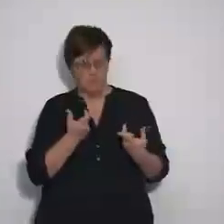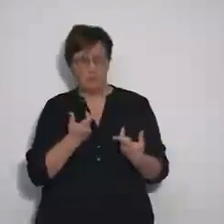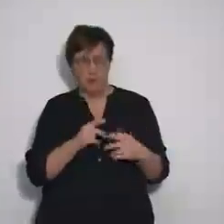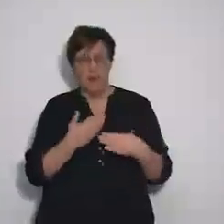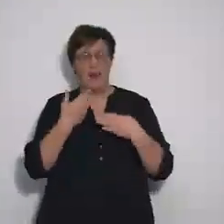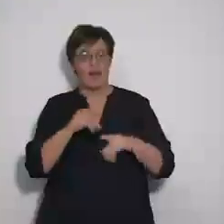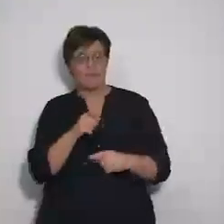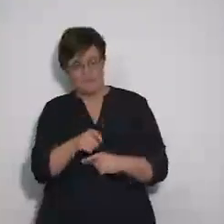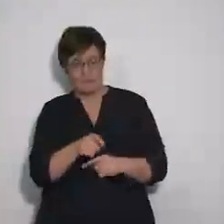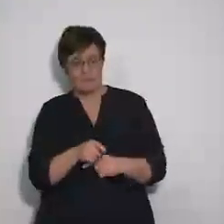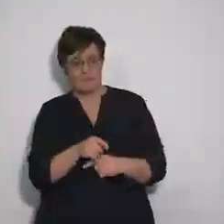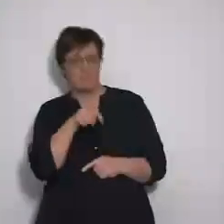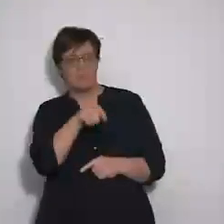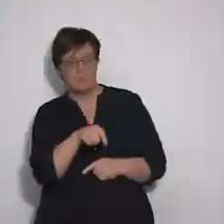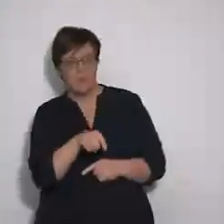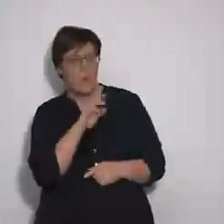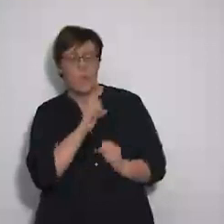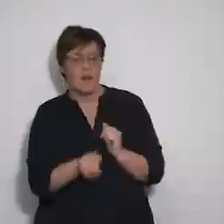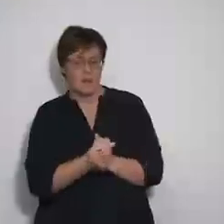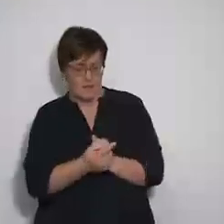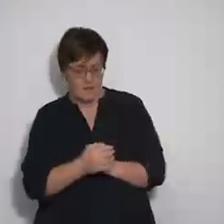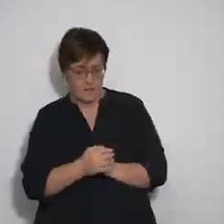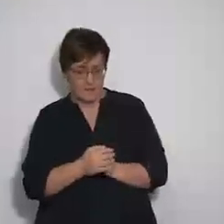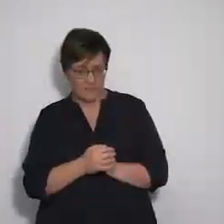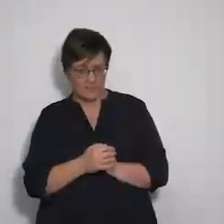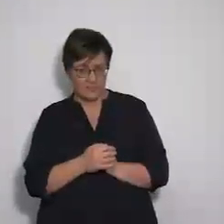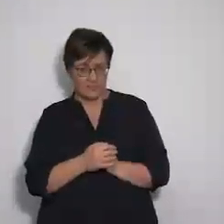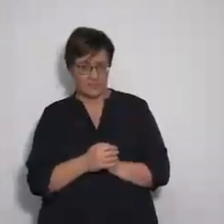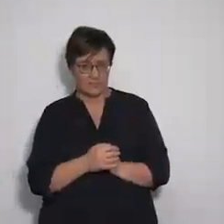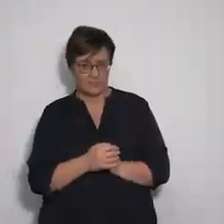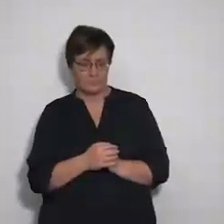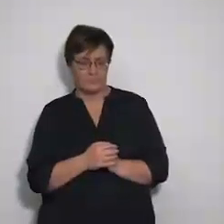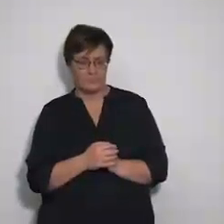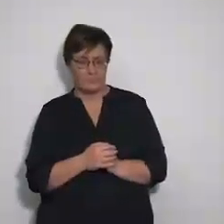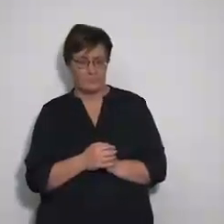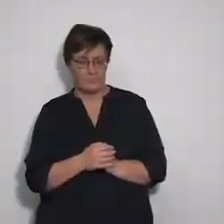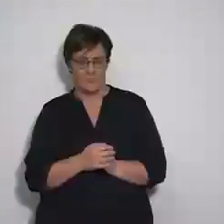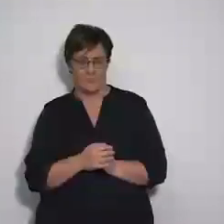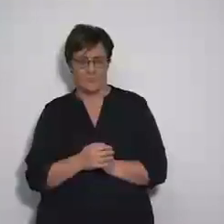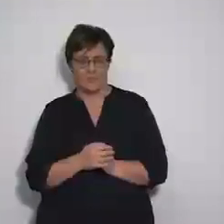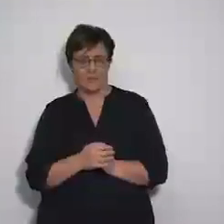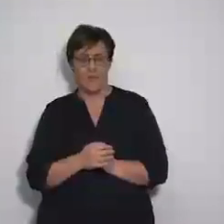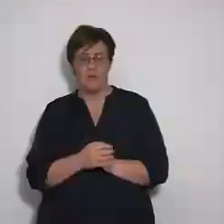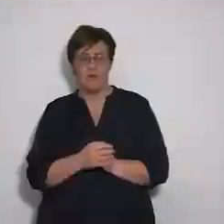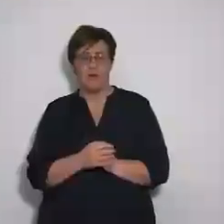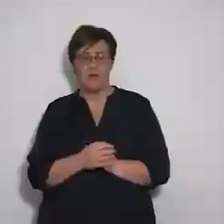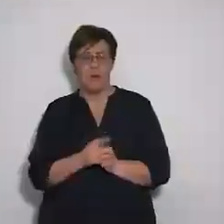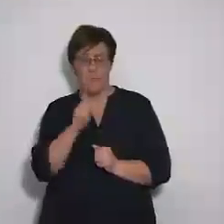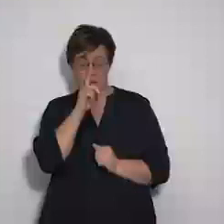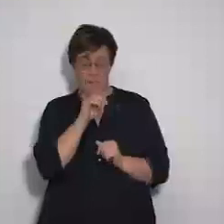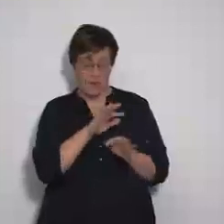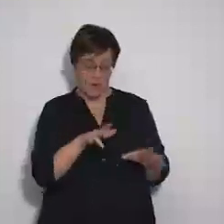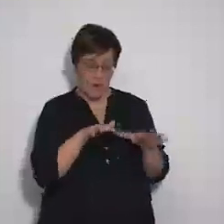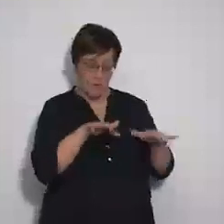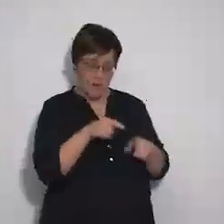are limits on that bacterial population. And if we take our focus away